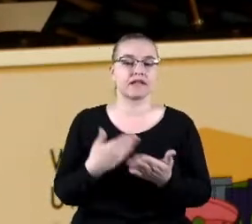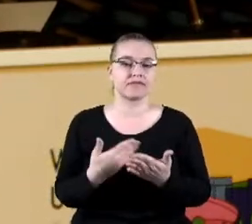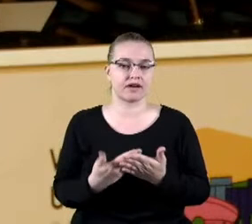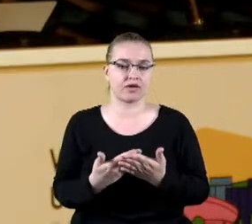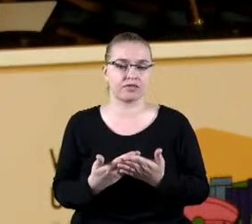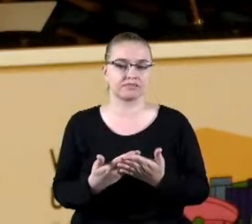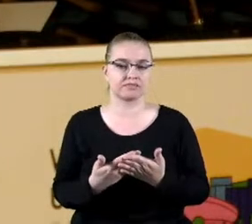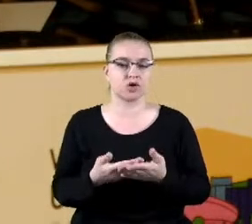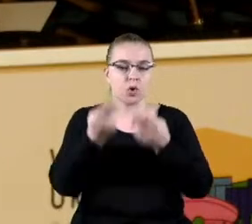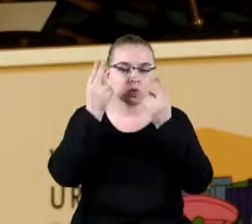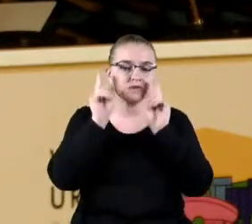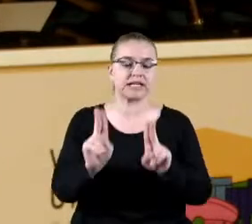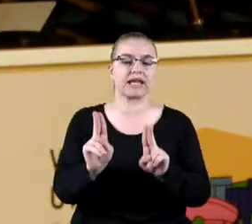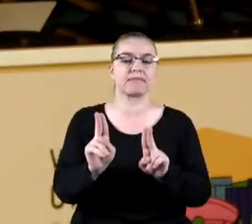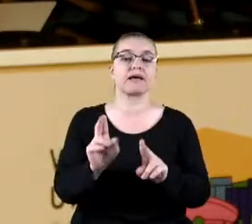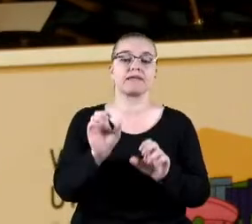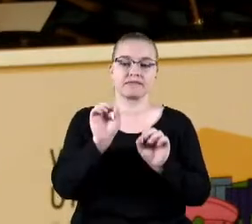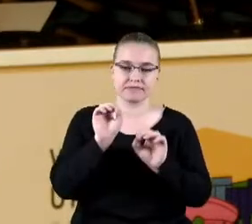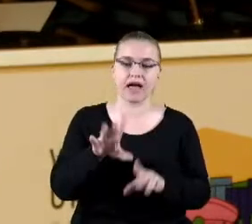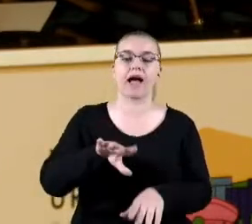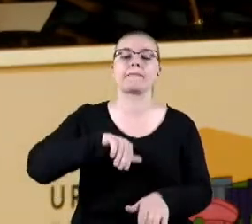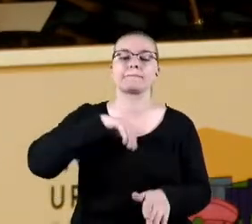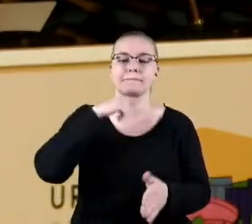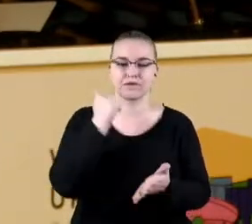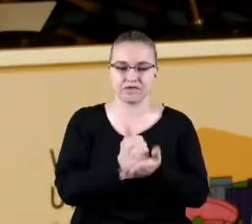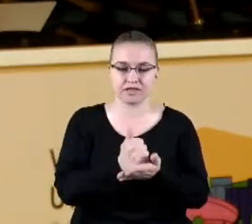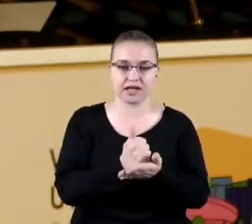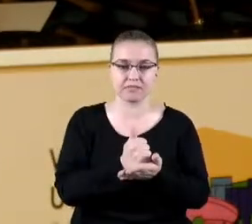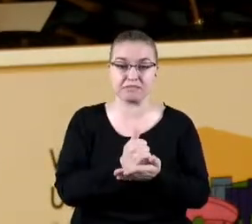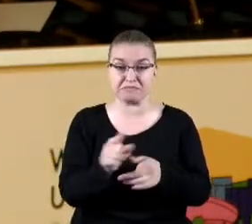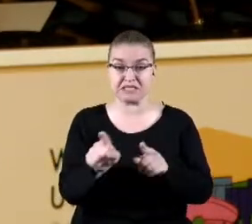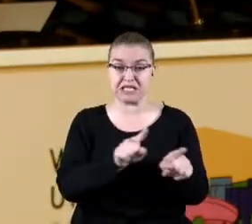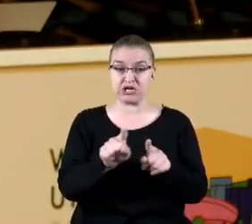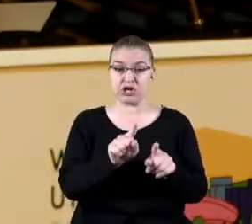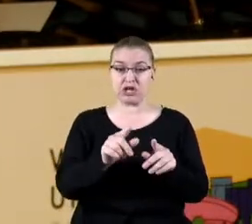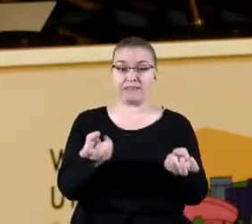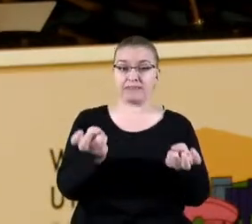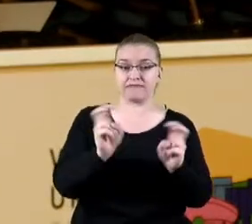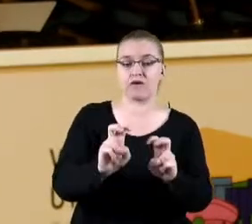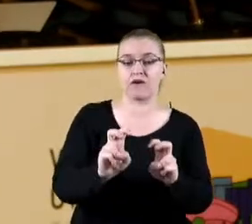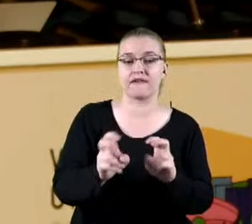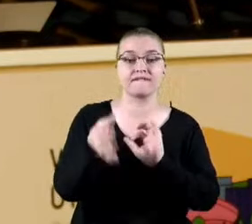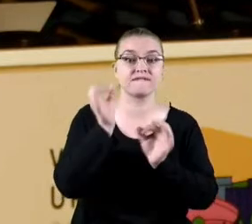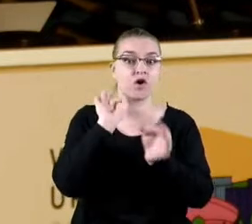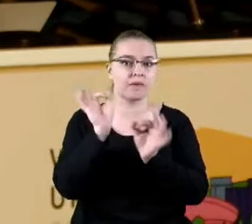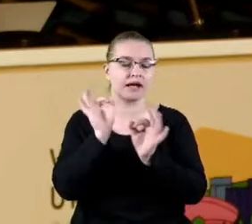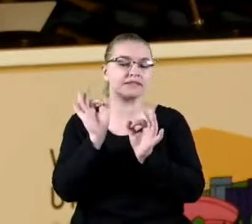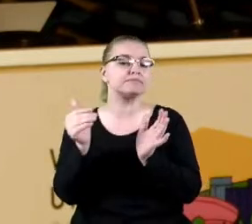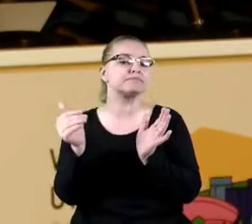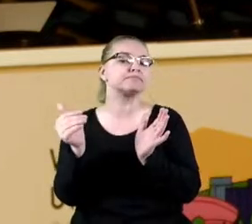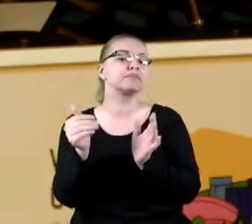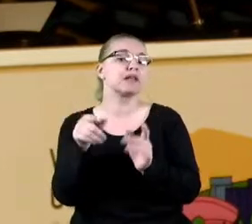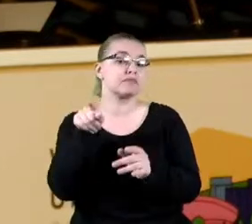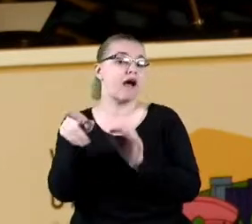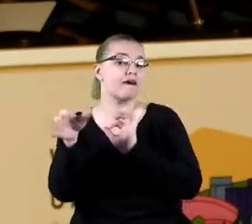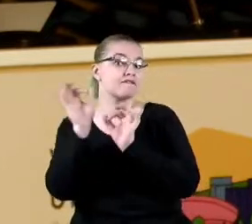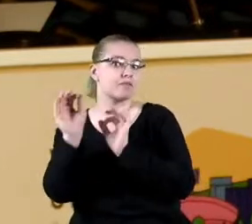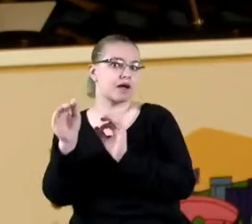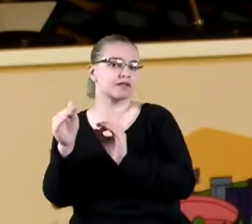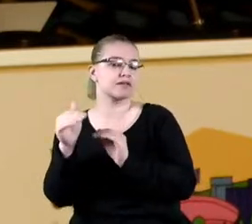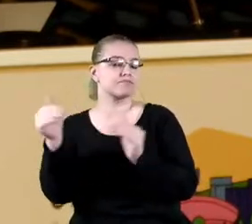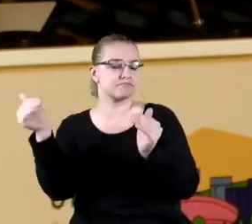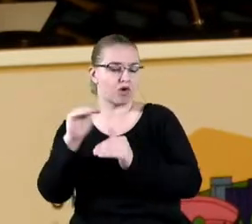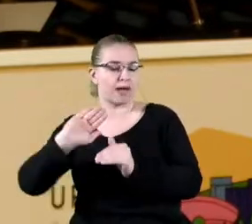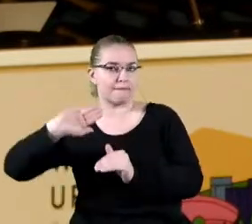and acknowledge the importance to generate information that allows us to know the territories in